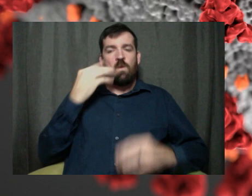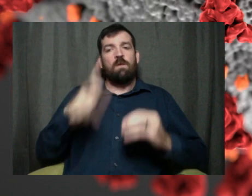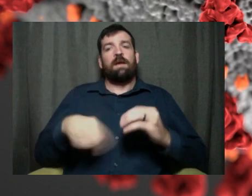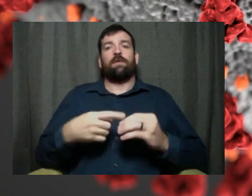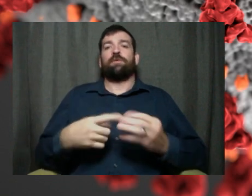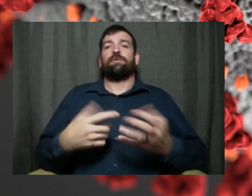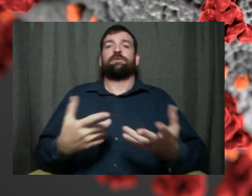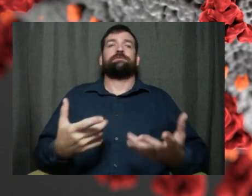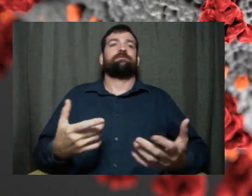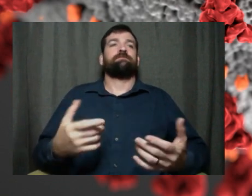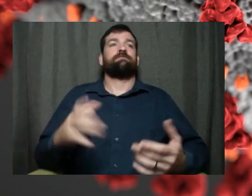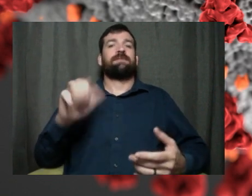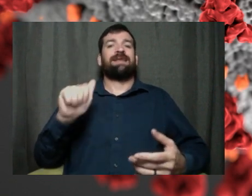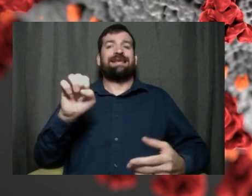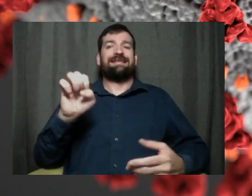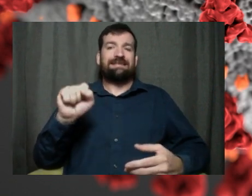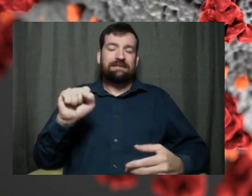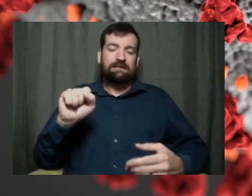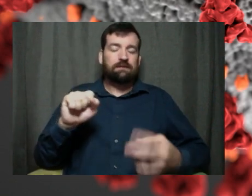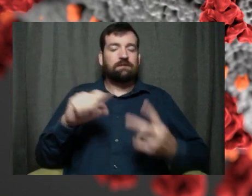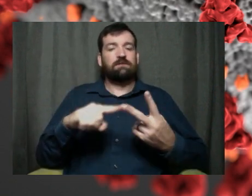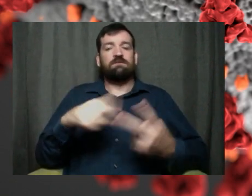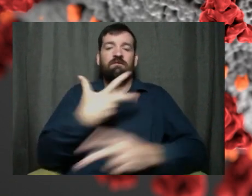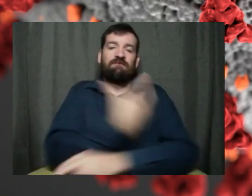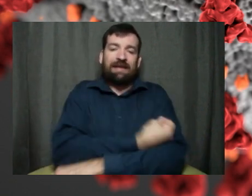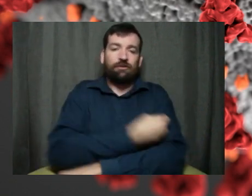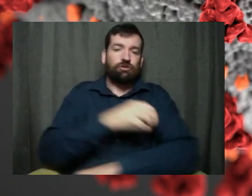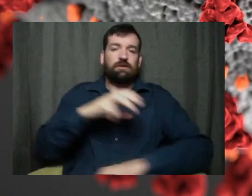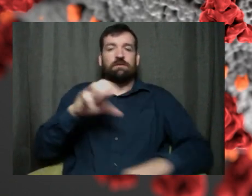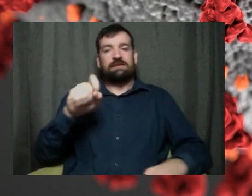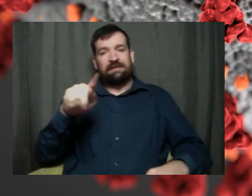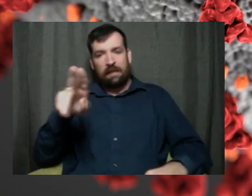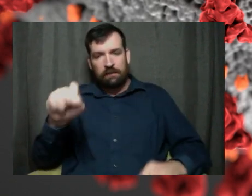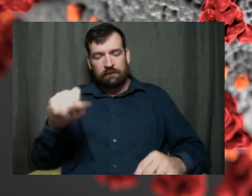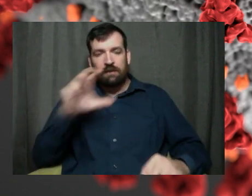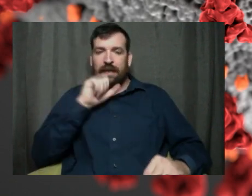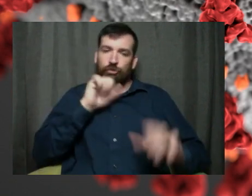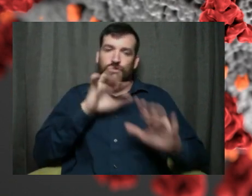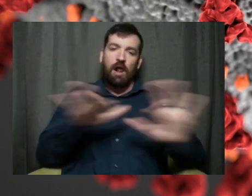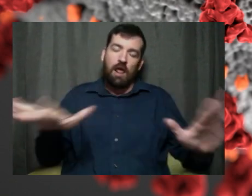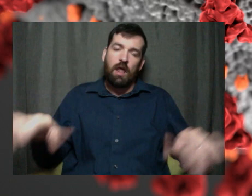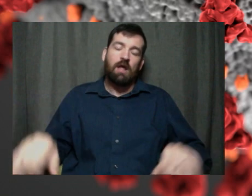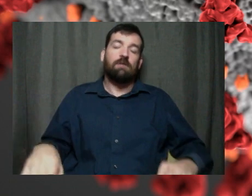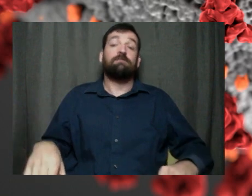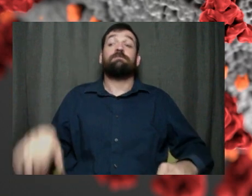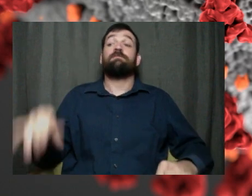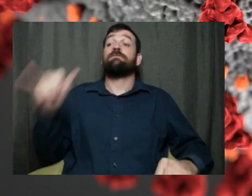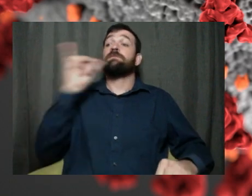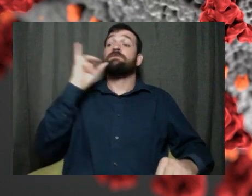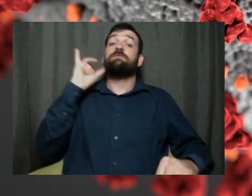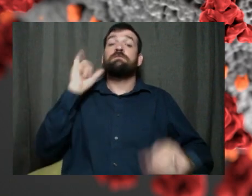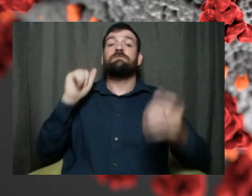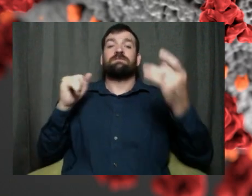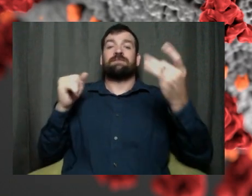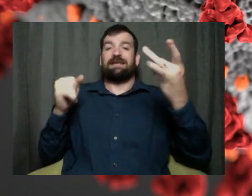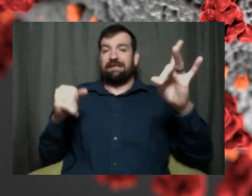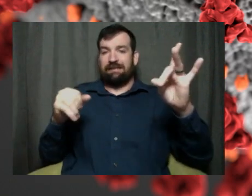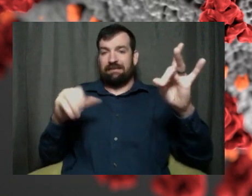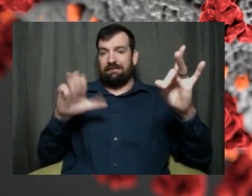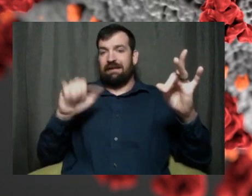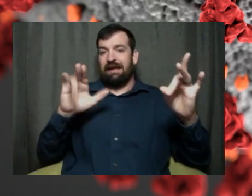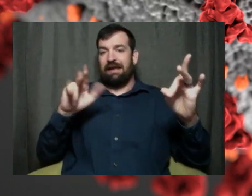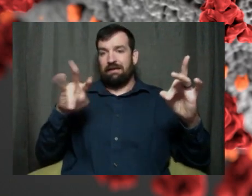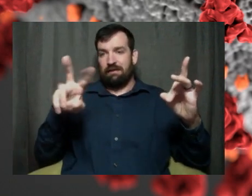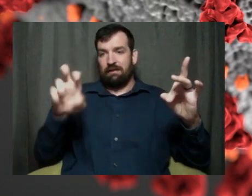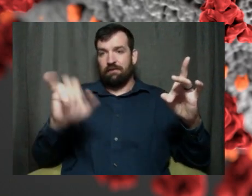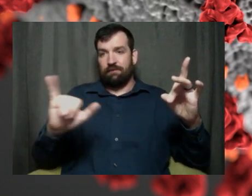our cases and vaccination status, age, etc. So yesterday we had 18 active infections as well. Of